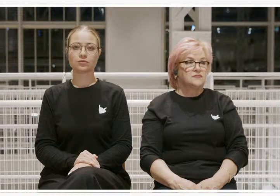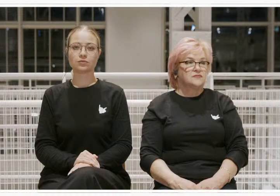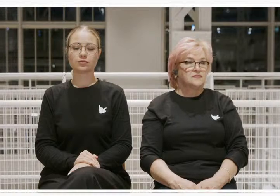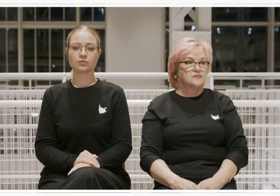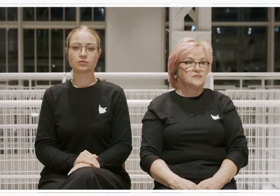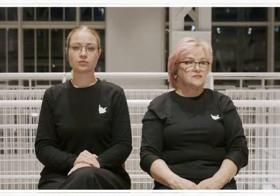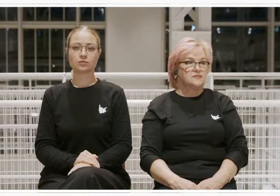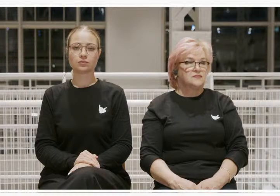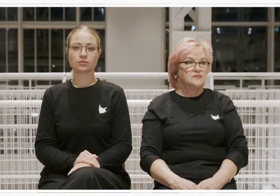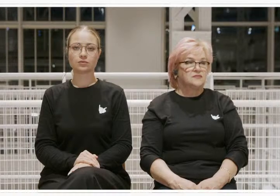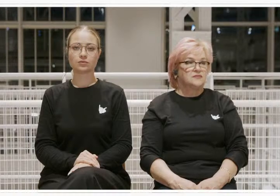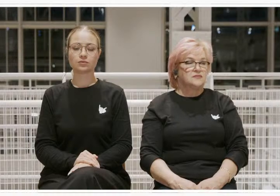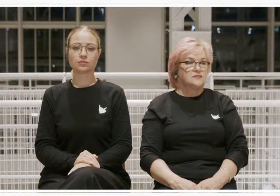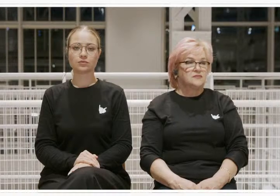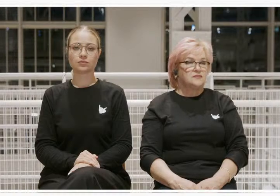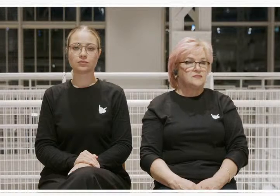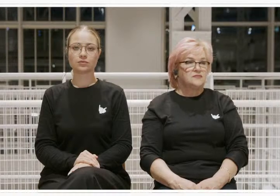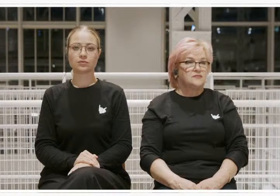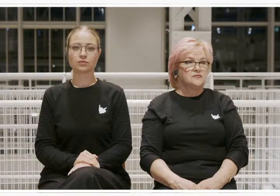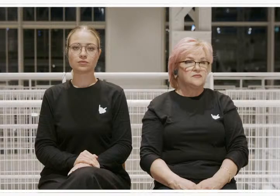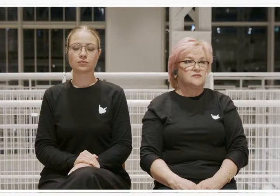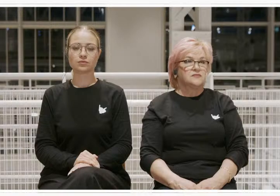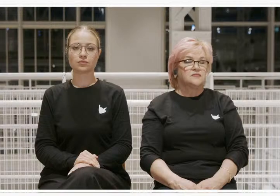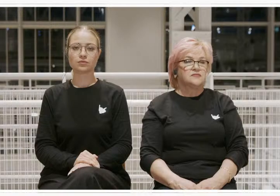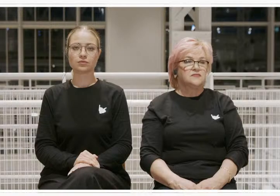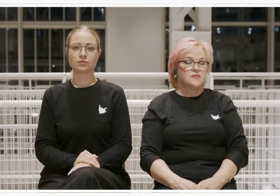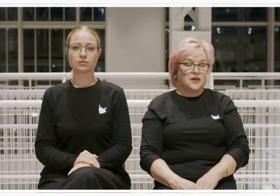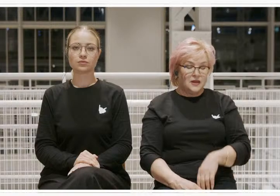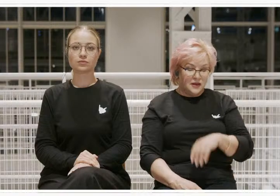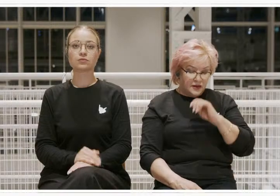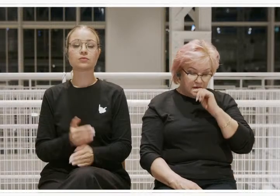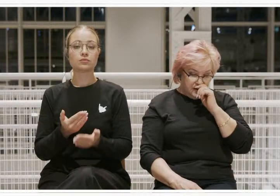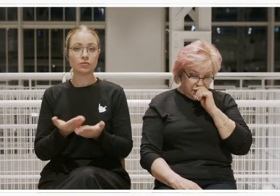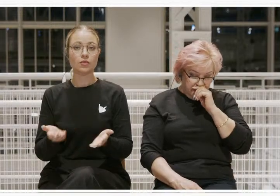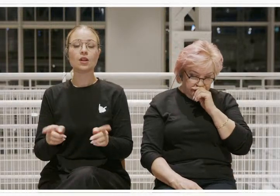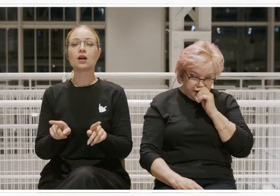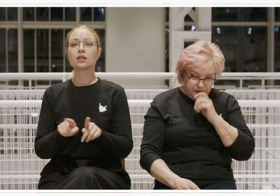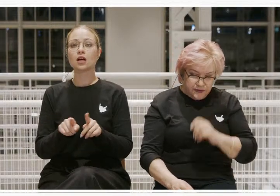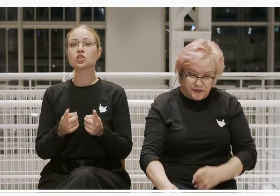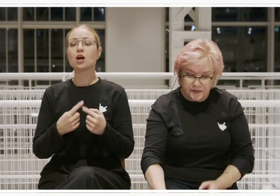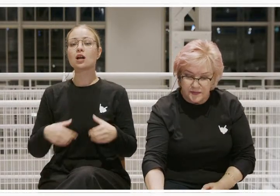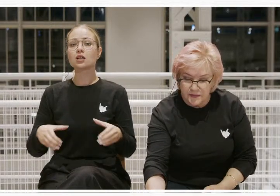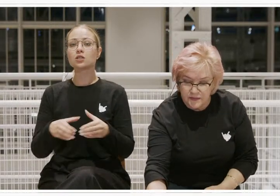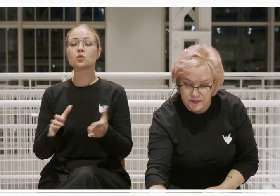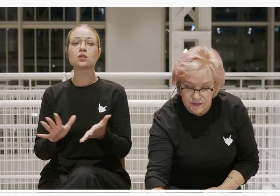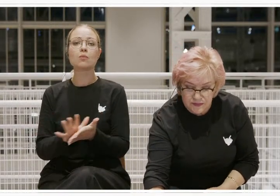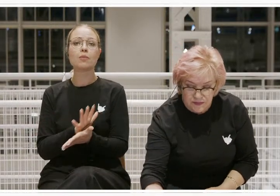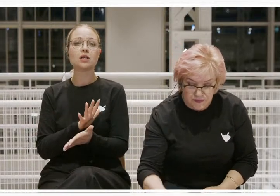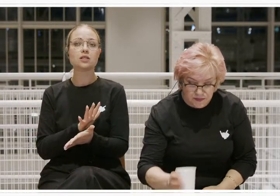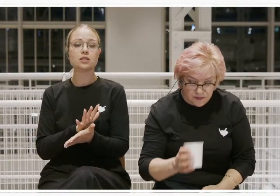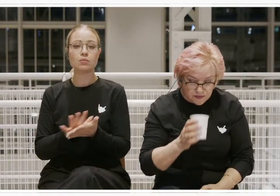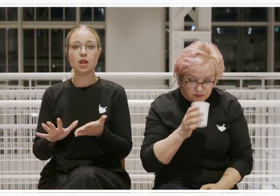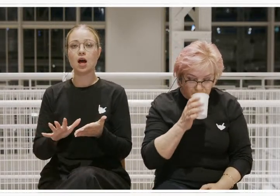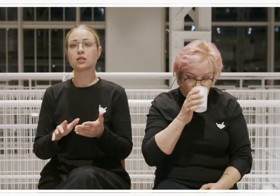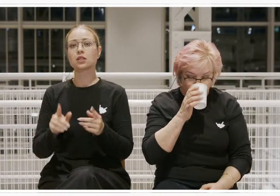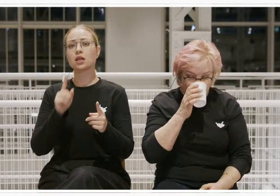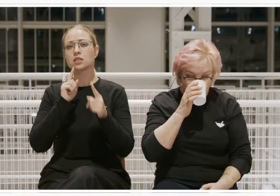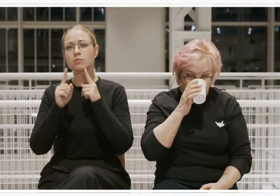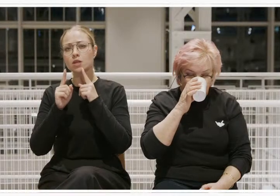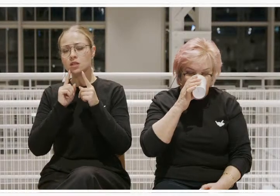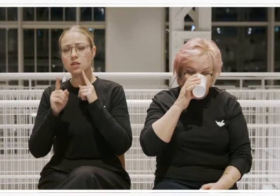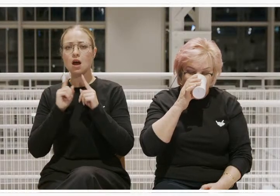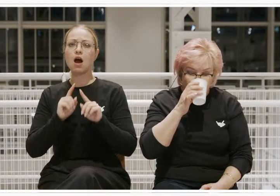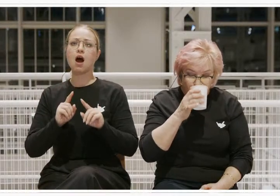So we also organize free online and face-to-face workshops for kids and youth in different age